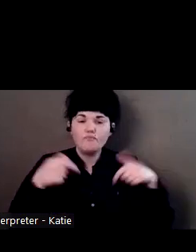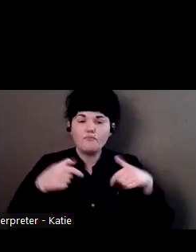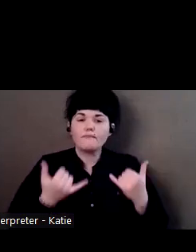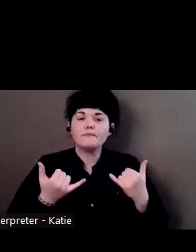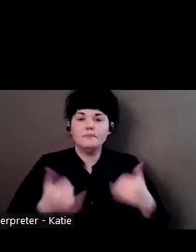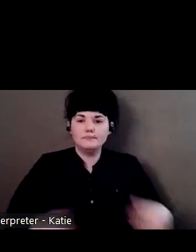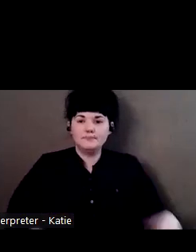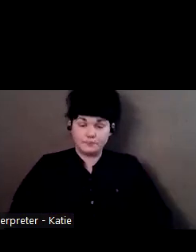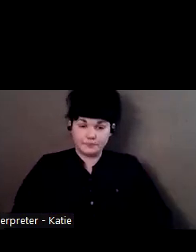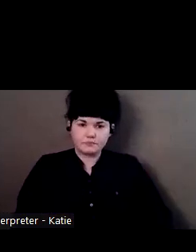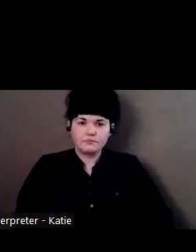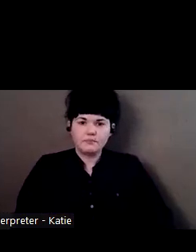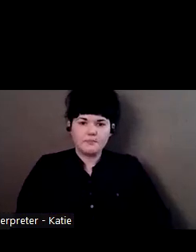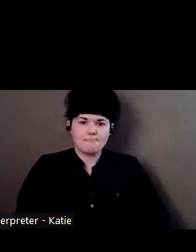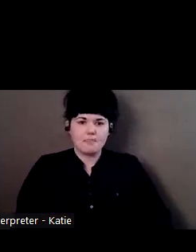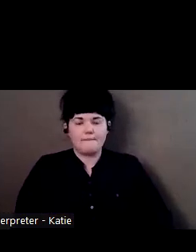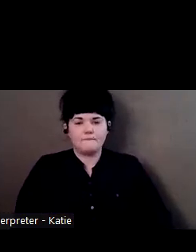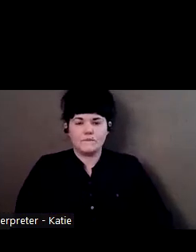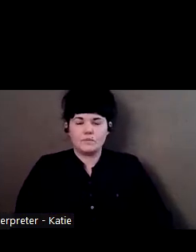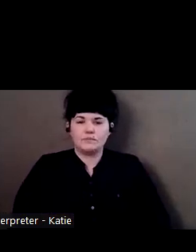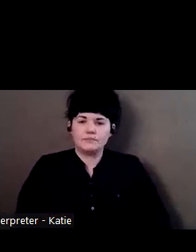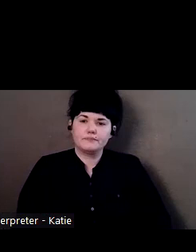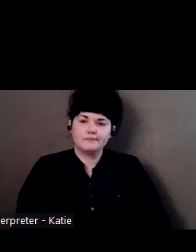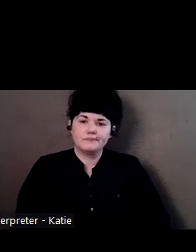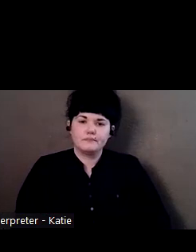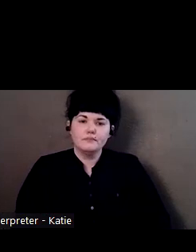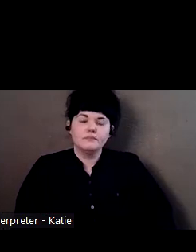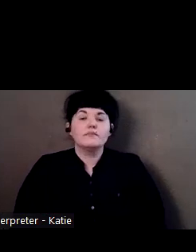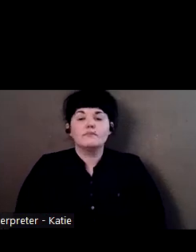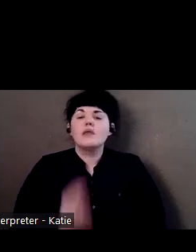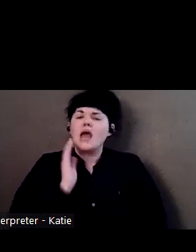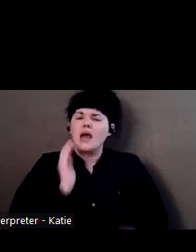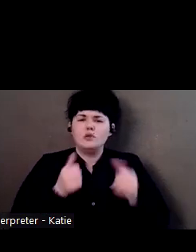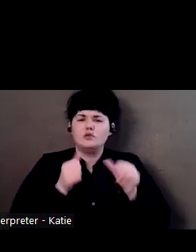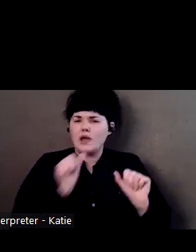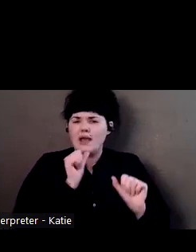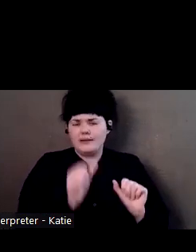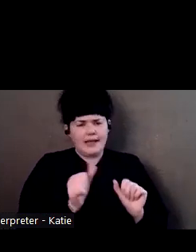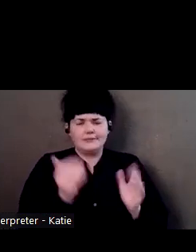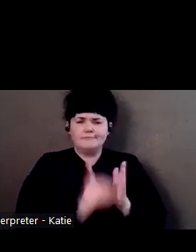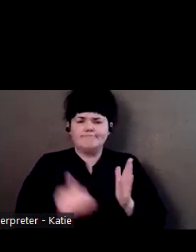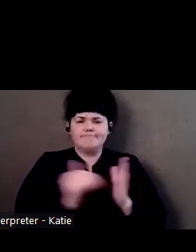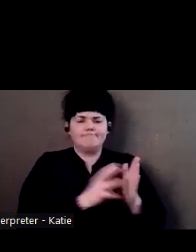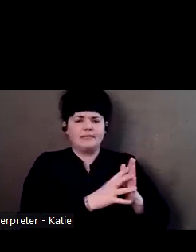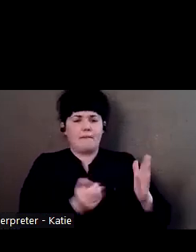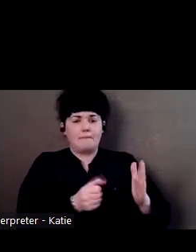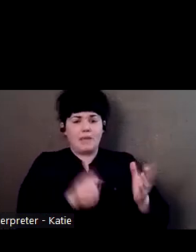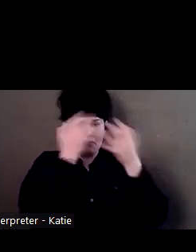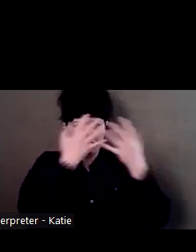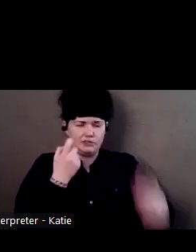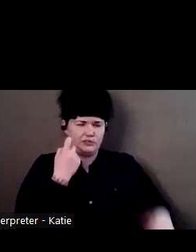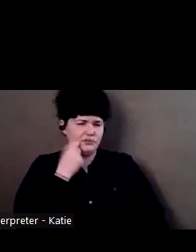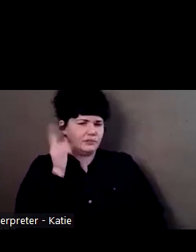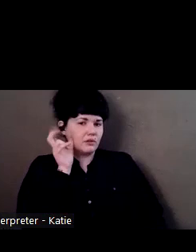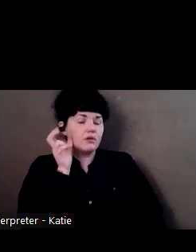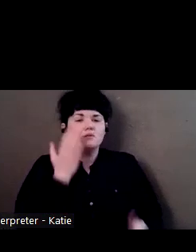to try not to duplicate any of the information Ms. Robinson just shared. It might be the first couple slides, there might be some duplication, but I